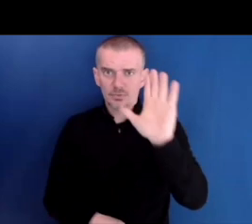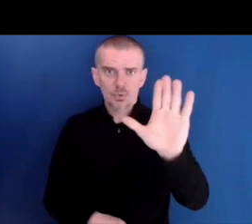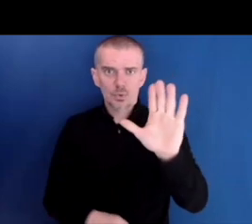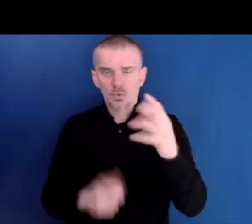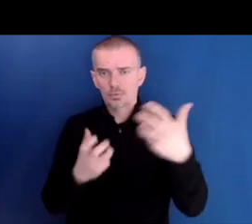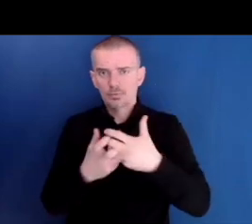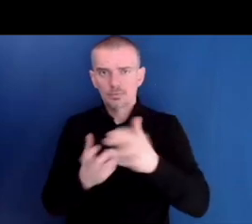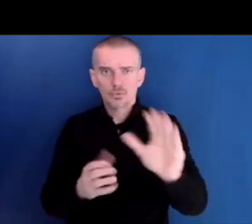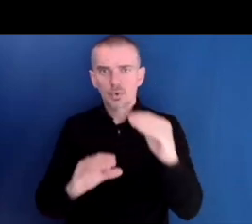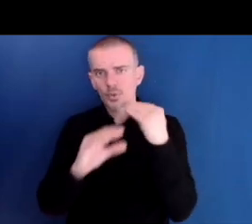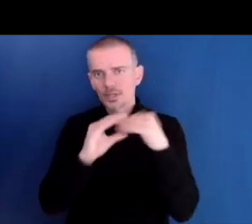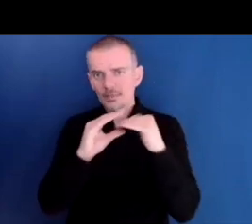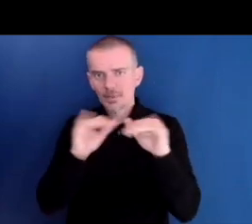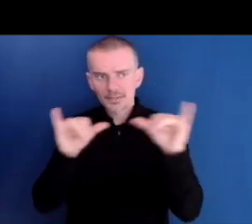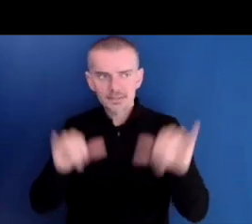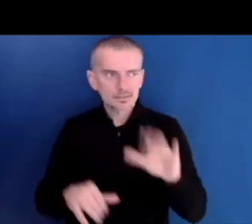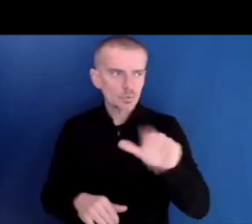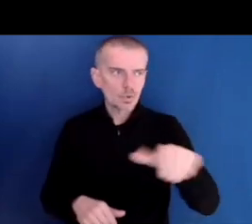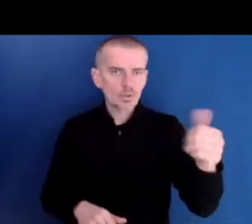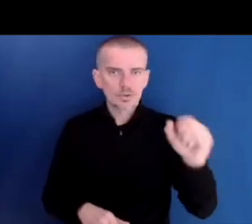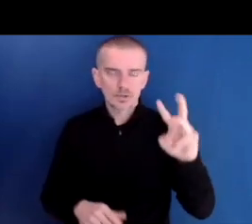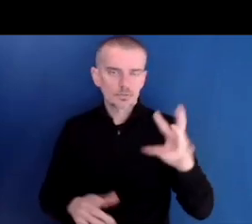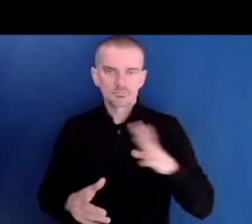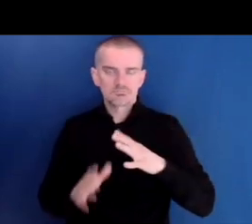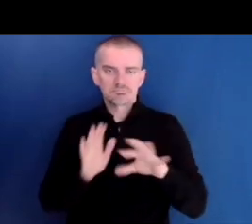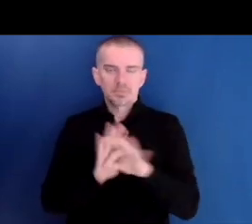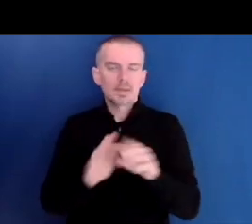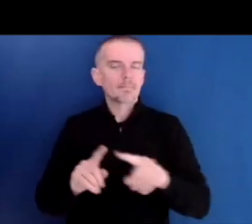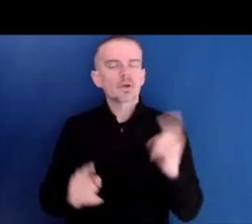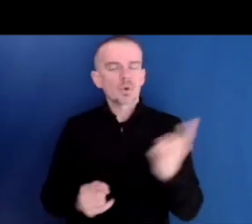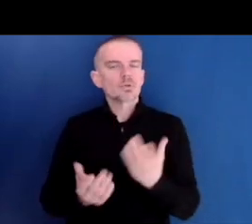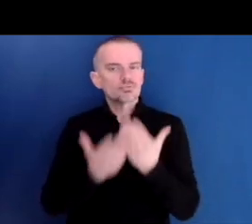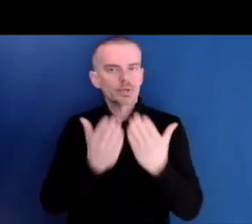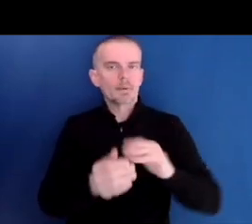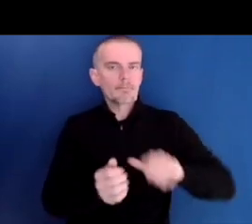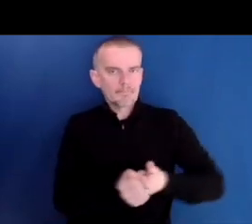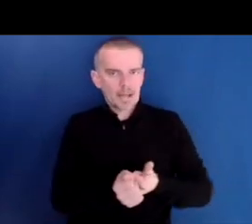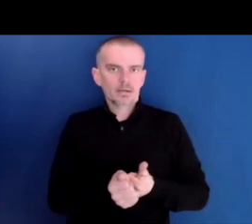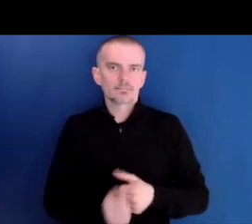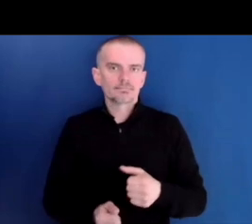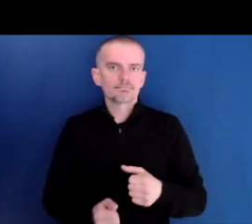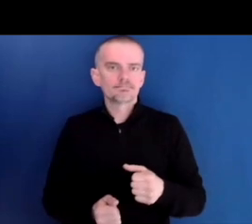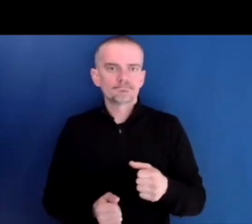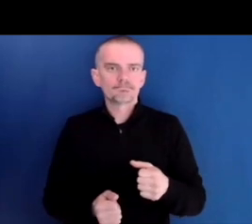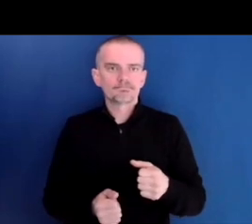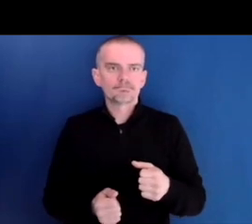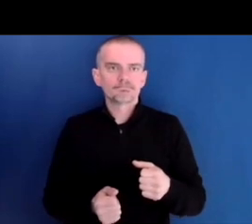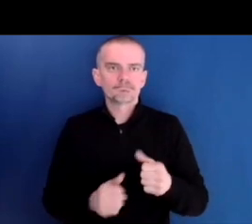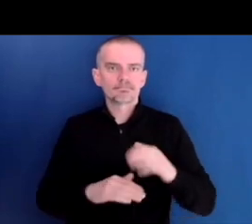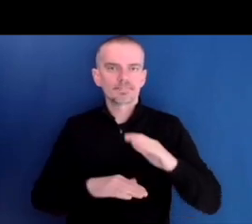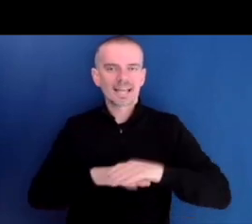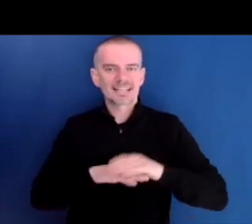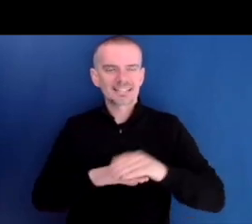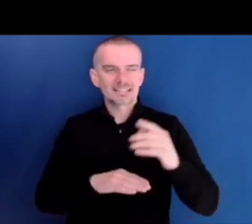and your other softwares that you're using. But I do always recommend backing it up at least to one